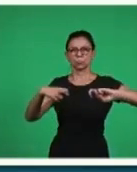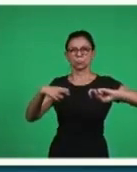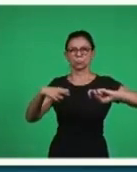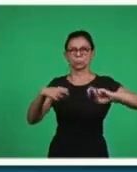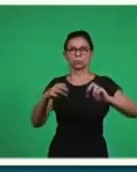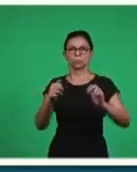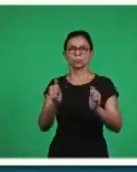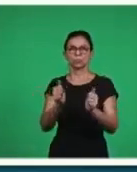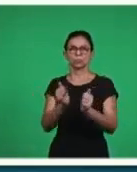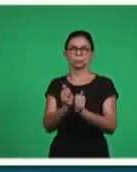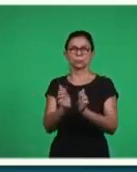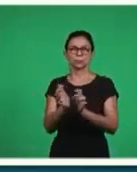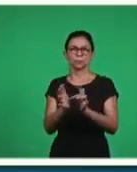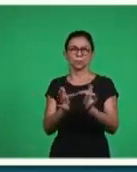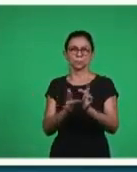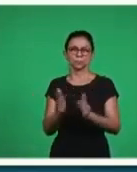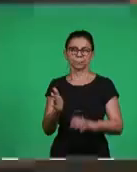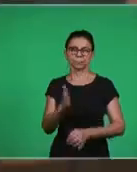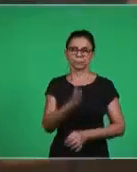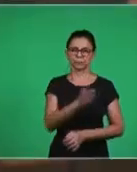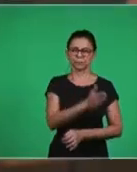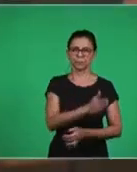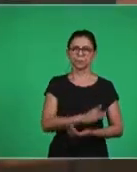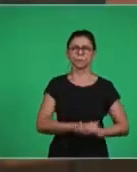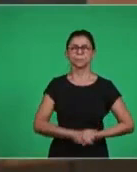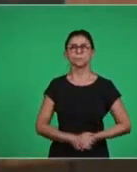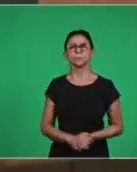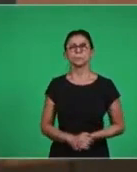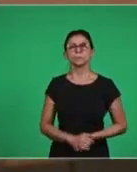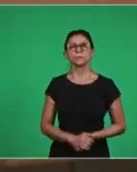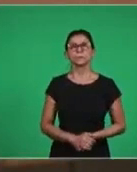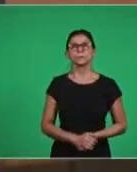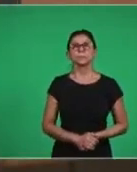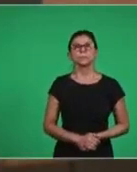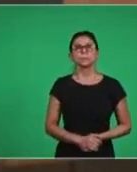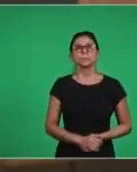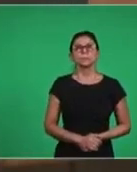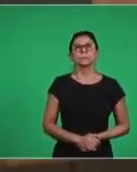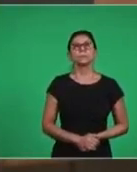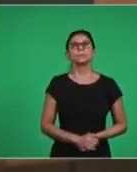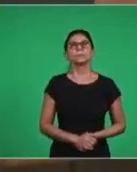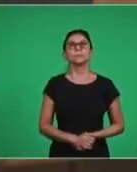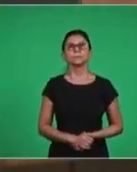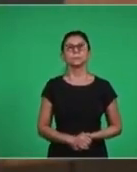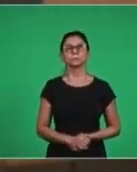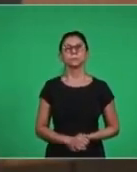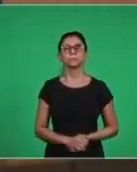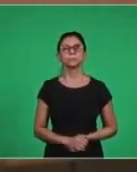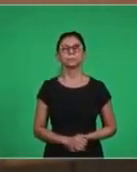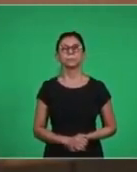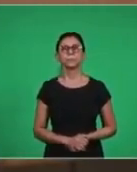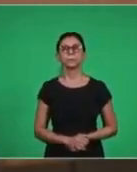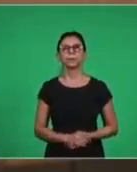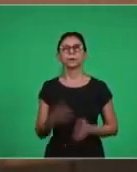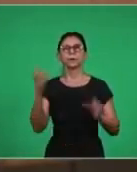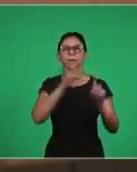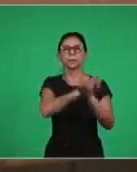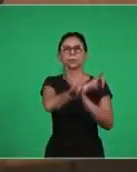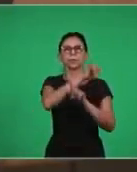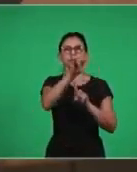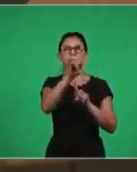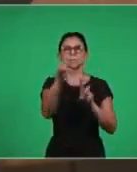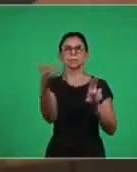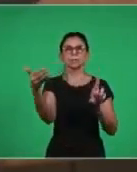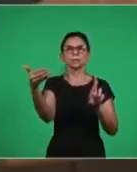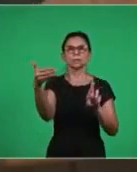place where we sit at the table with him. Just to facilitate here a little bit. So the next question is about the following. What is